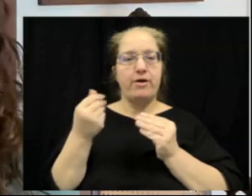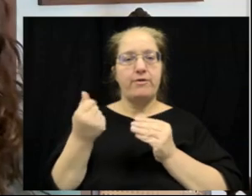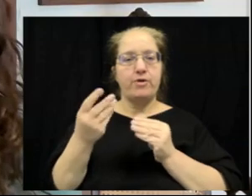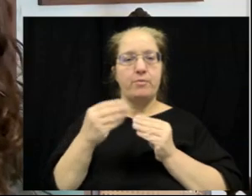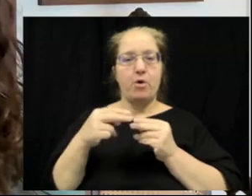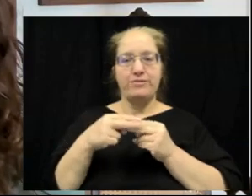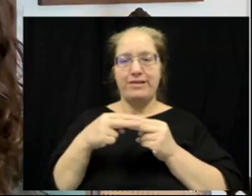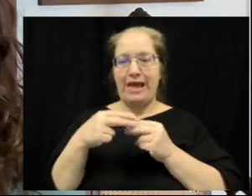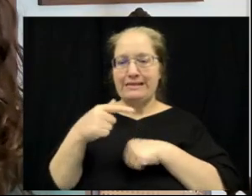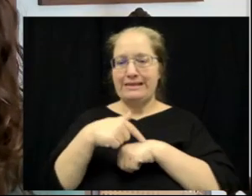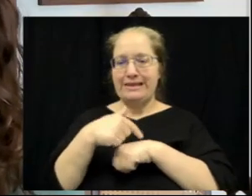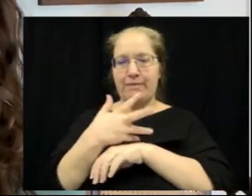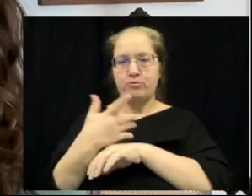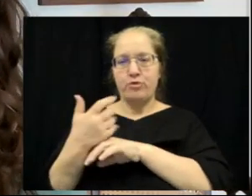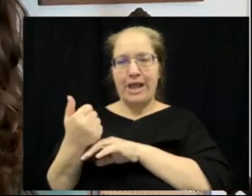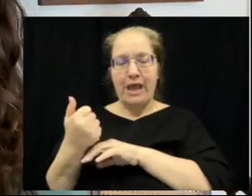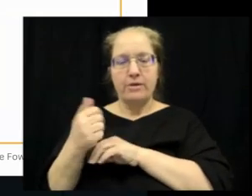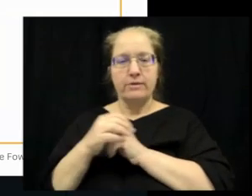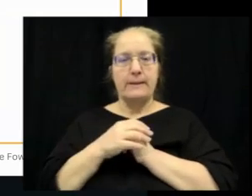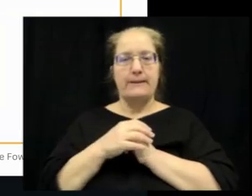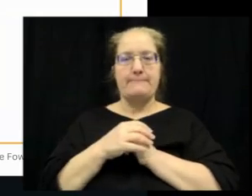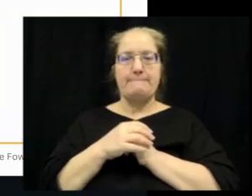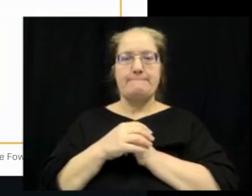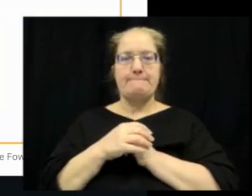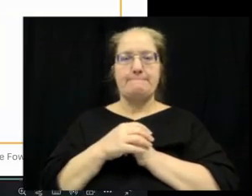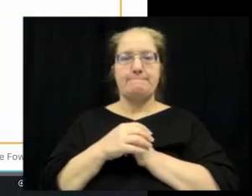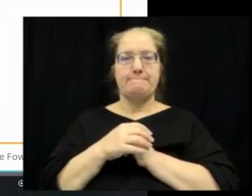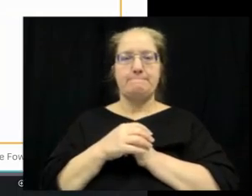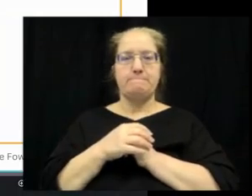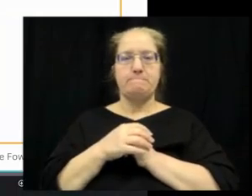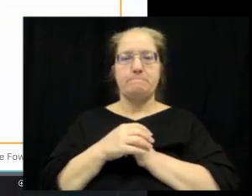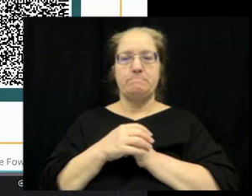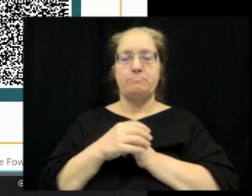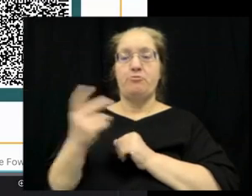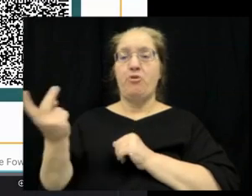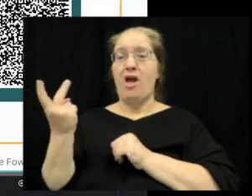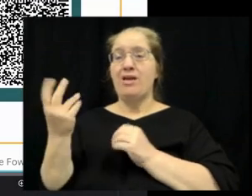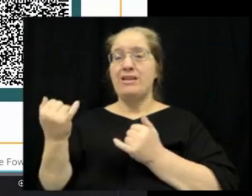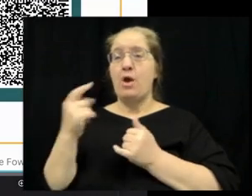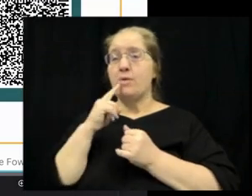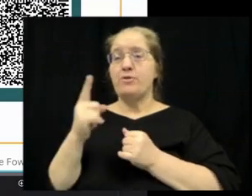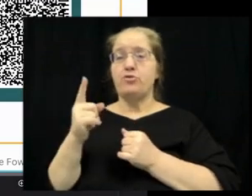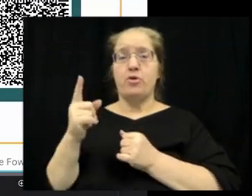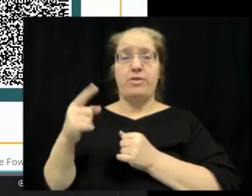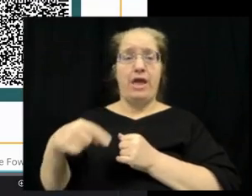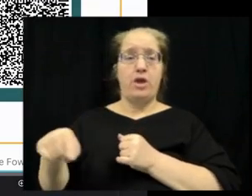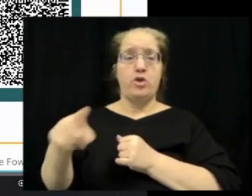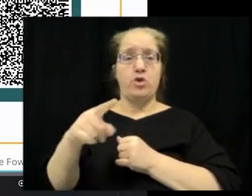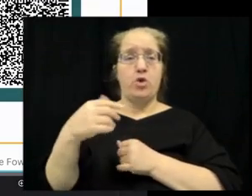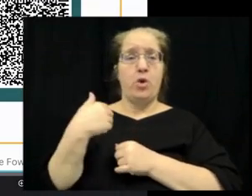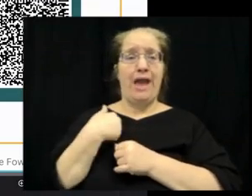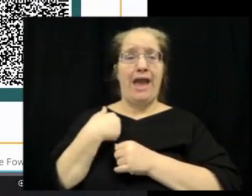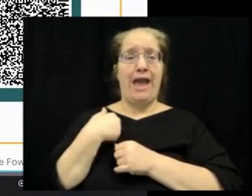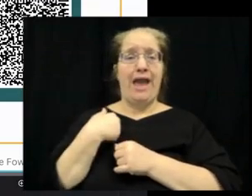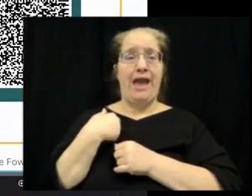we're running close on time. So yeah, I think for us now, we just want to ensure that our participants have